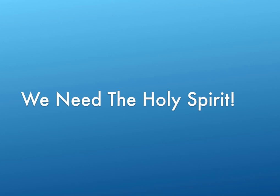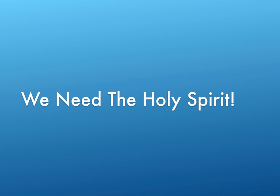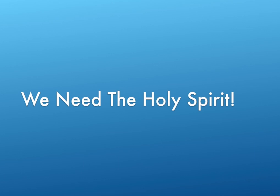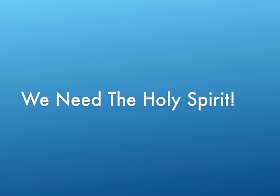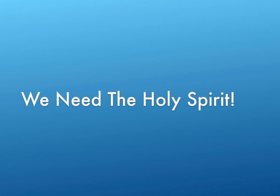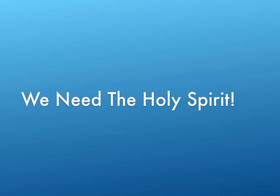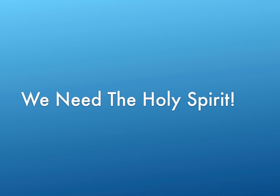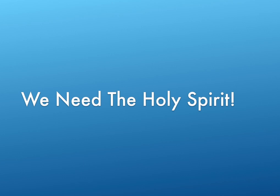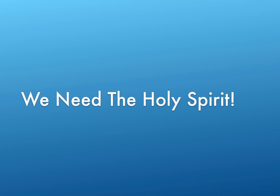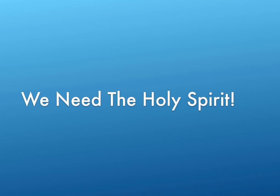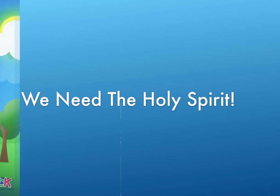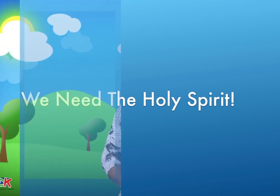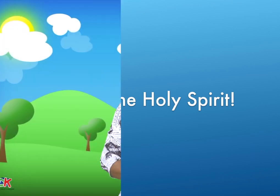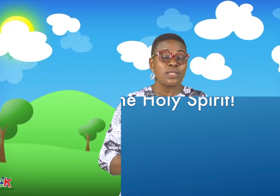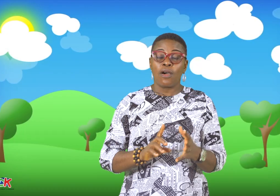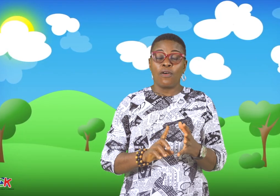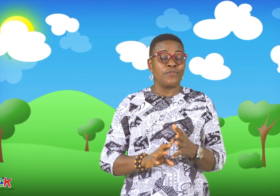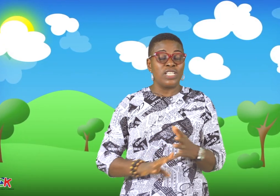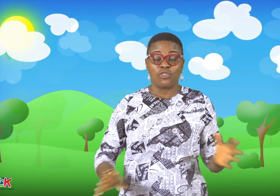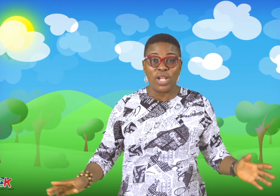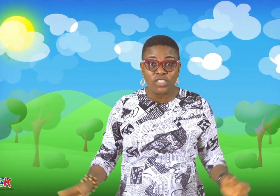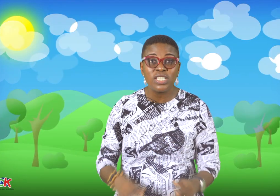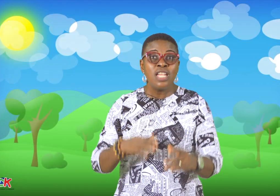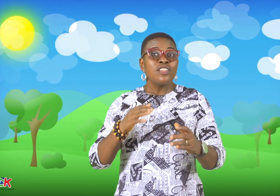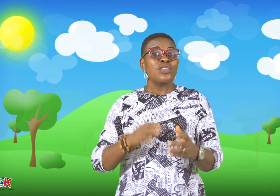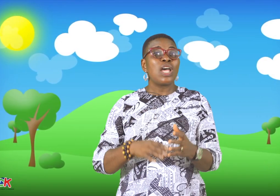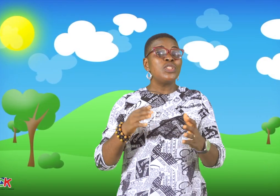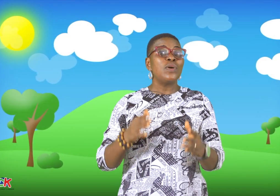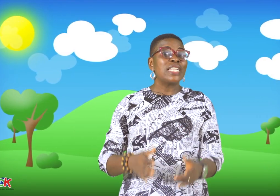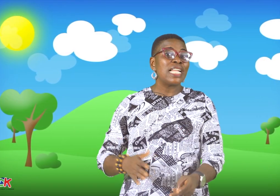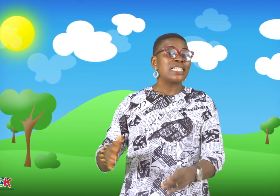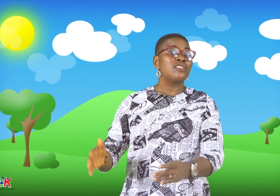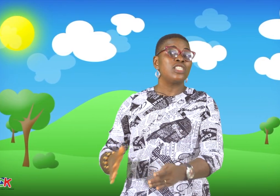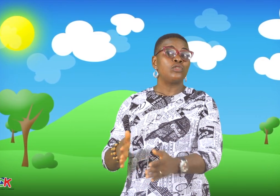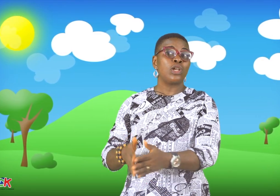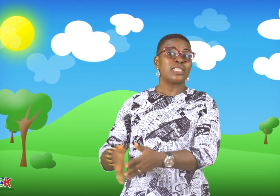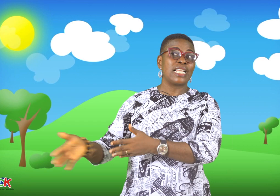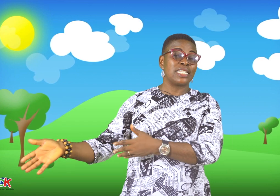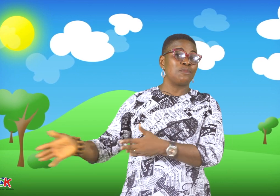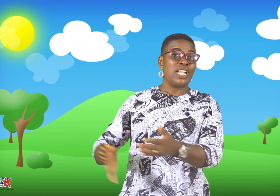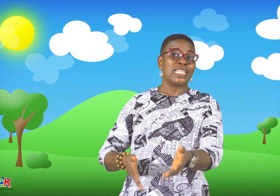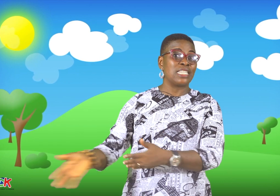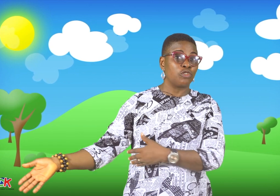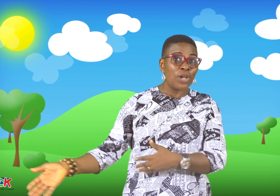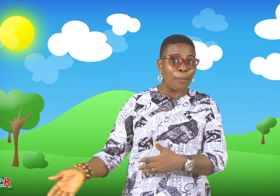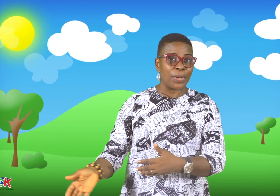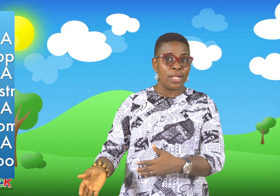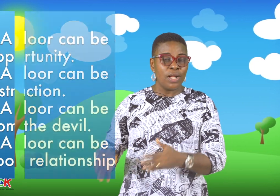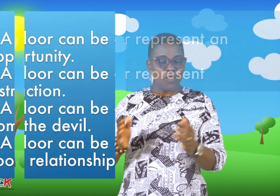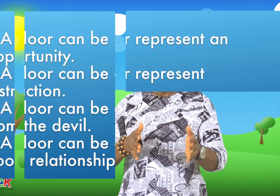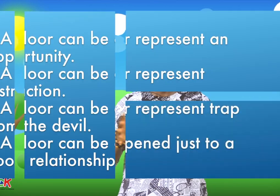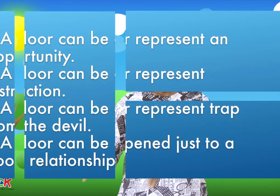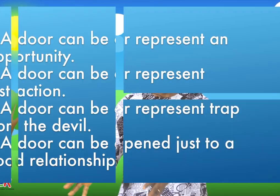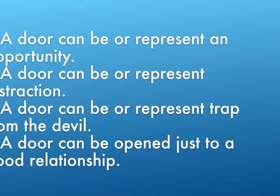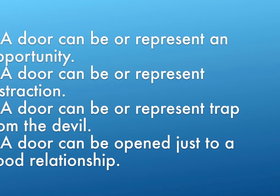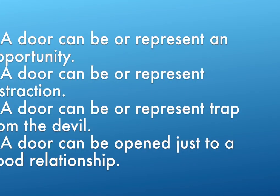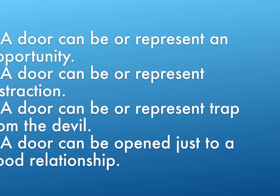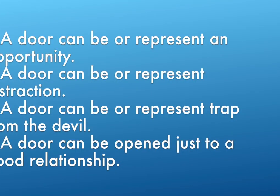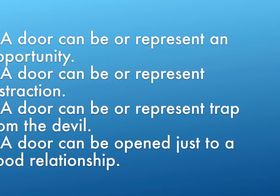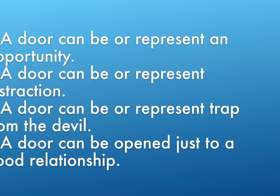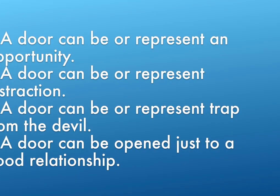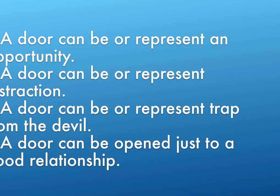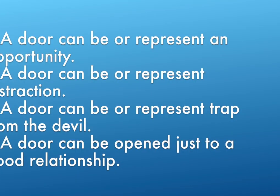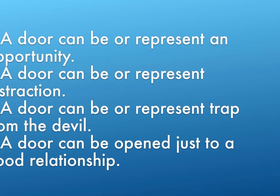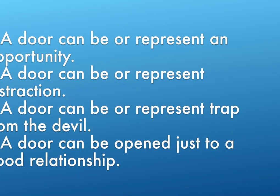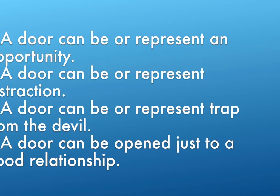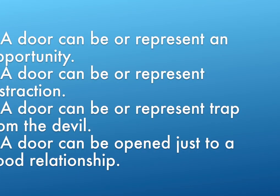prey, so that we don't get into the doors of distraction, so that we don't get into the doors that is meant as a trap. We need God. We need the